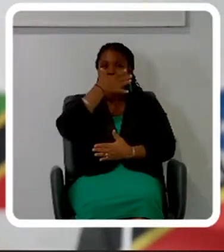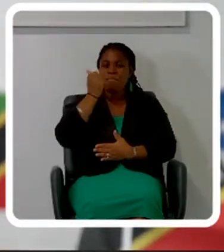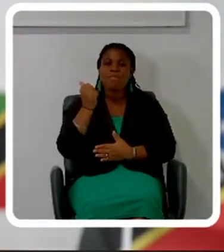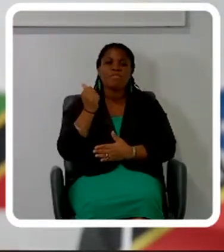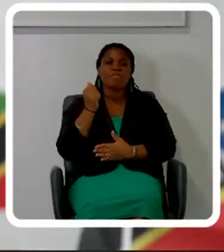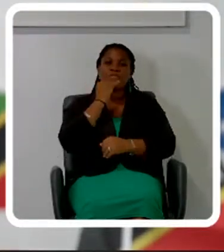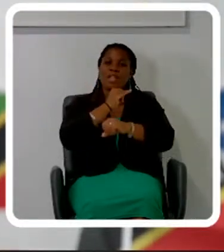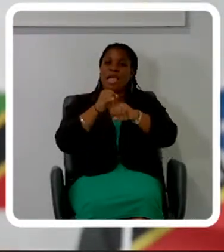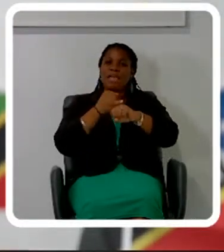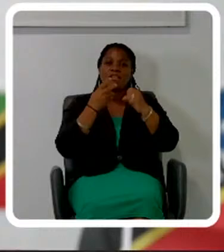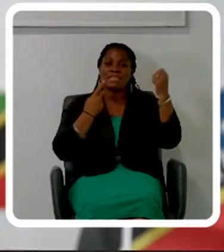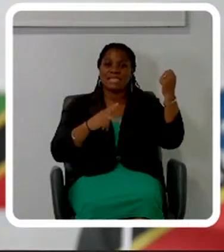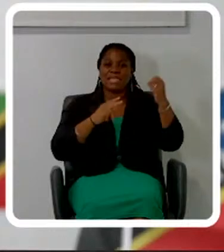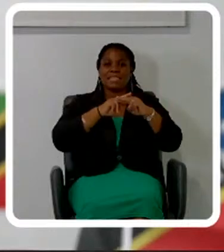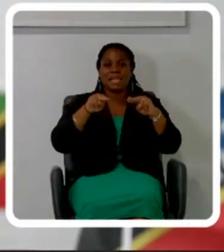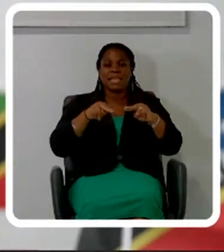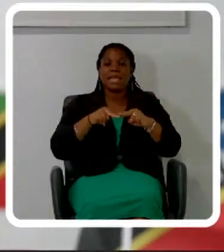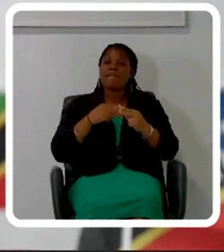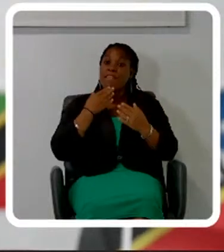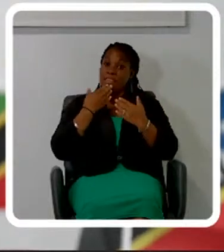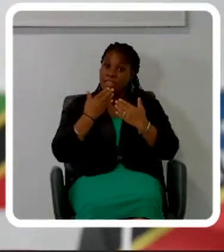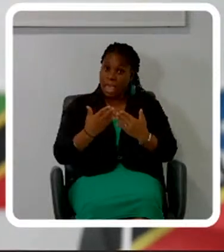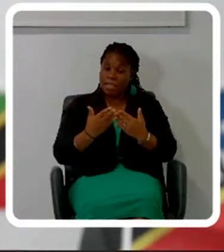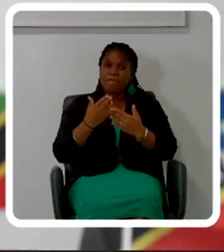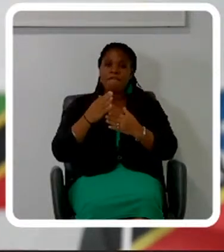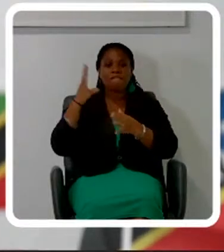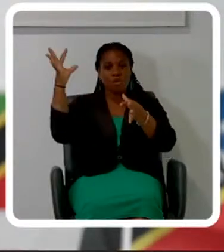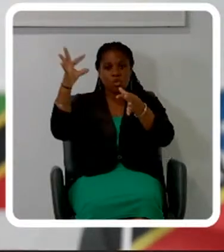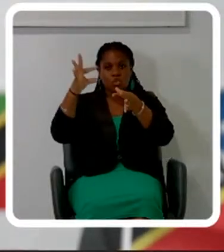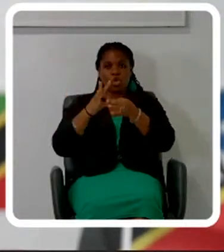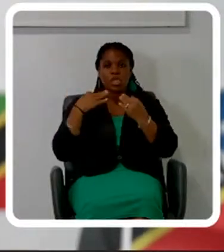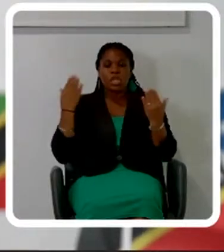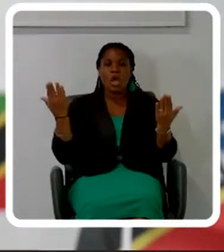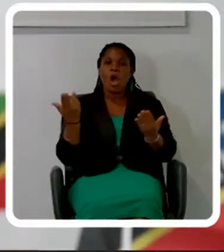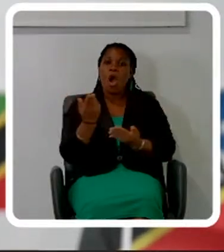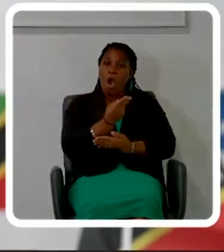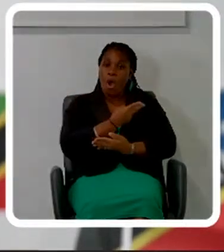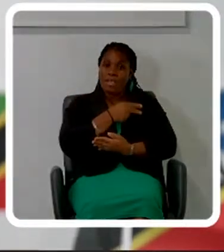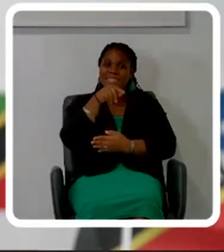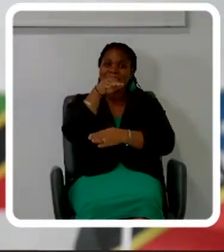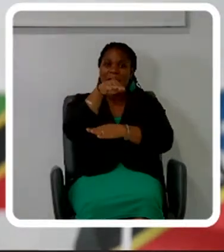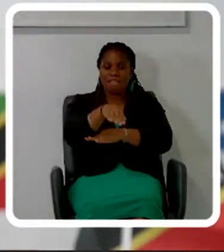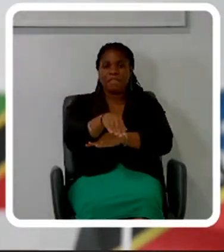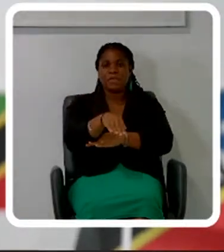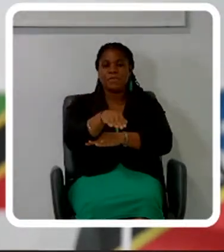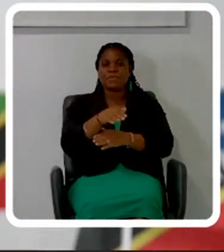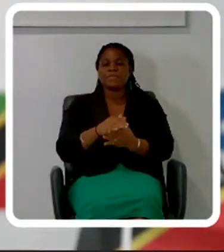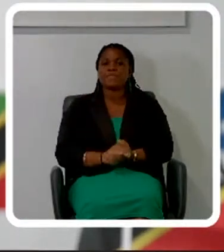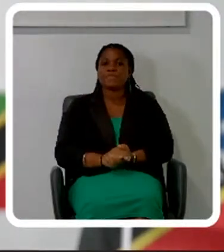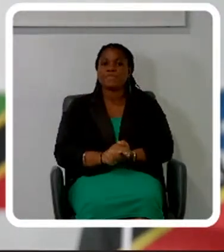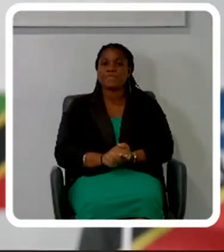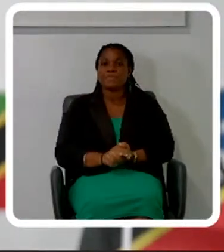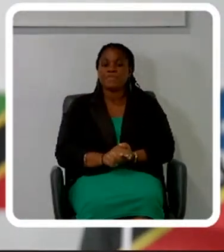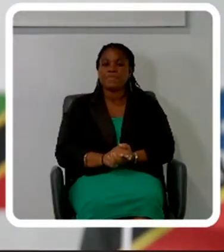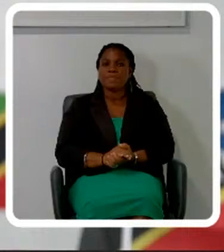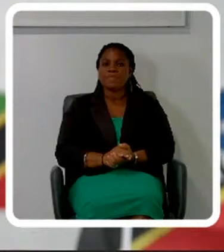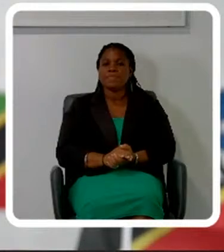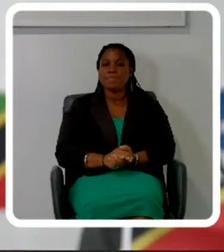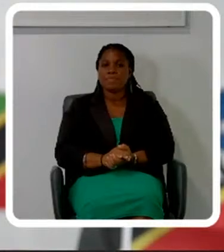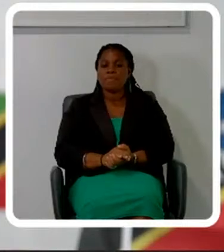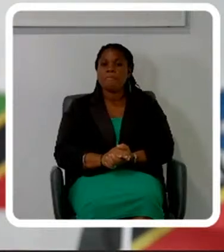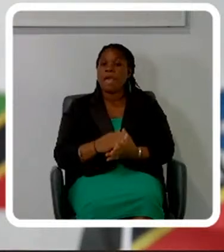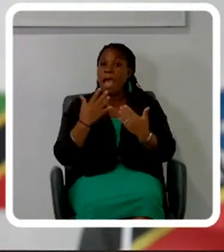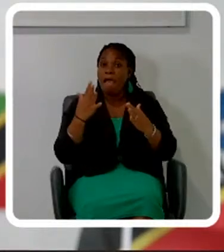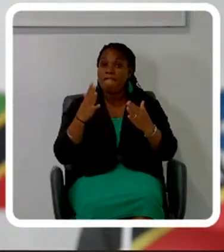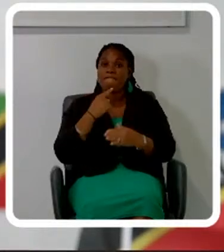Kitts and Nevis. Thank you for joining us this afternoon. You could have been doing something else, but you have tuned in. As